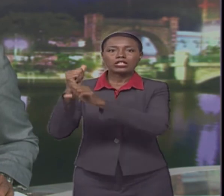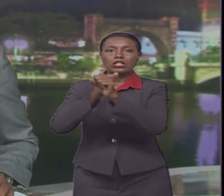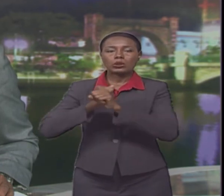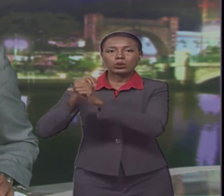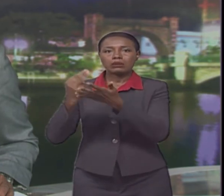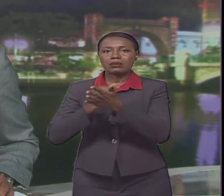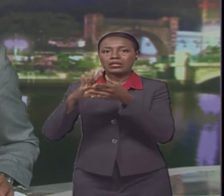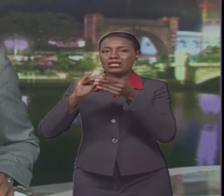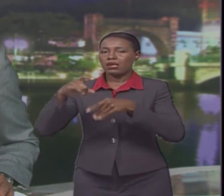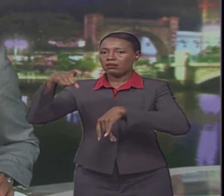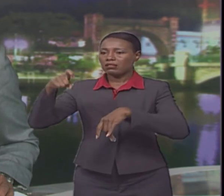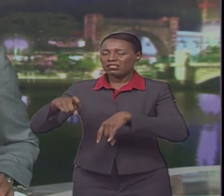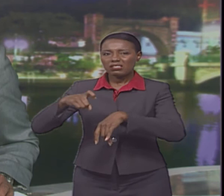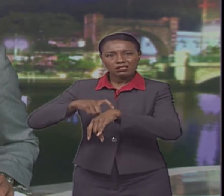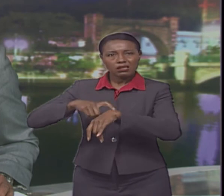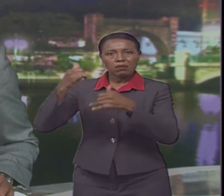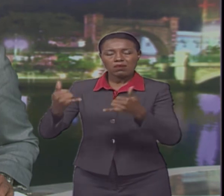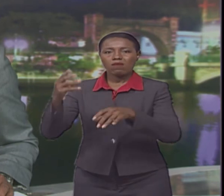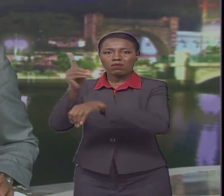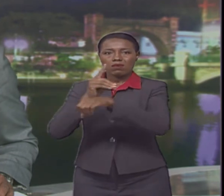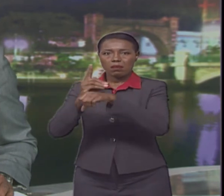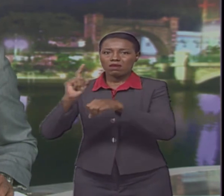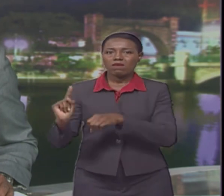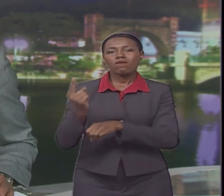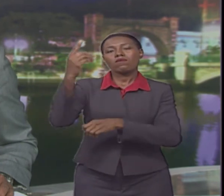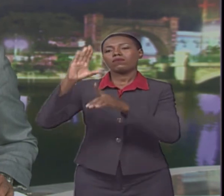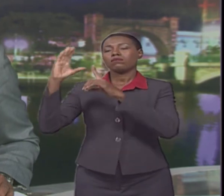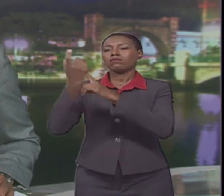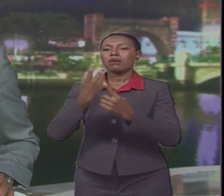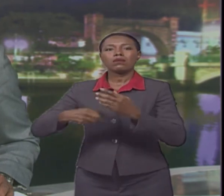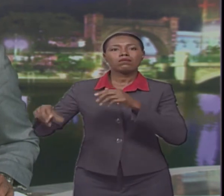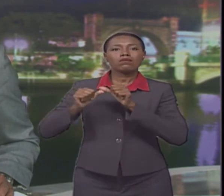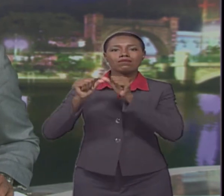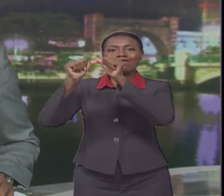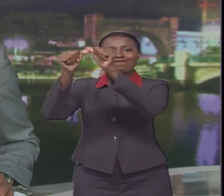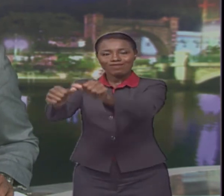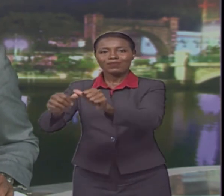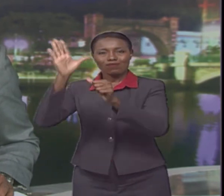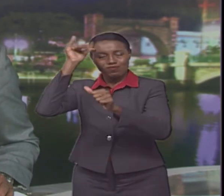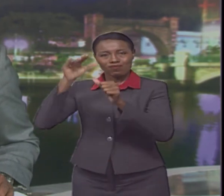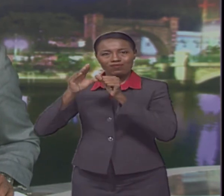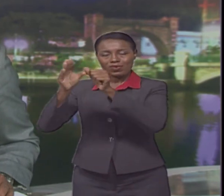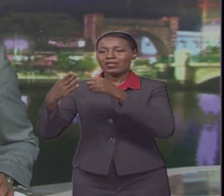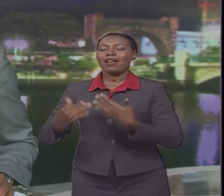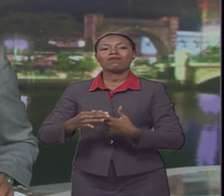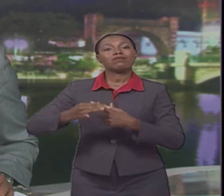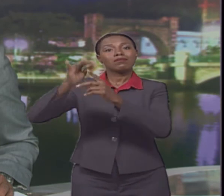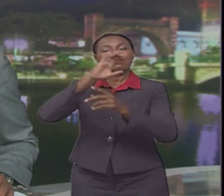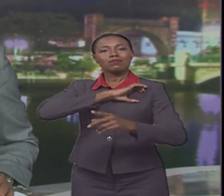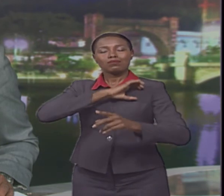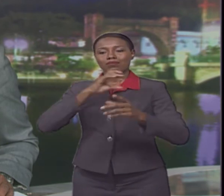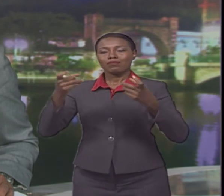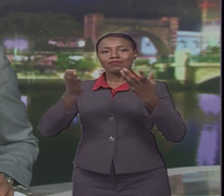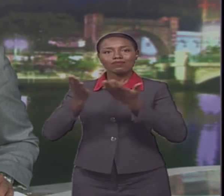has come for Dominica, which is moving to become the first climate-resilient nation in the world, to have a specialized police service. He said this is